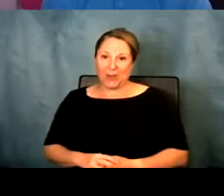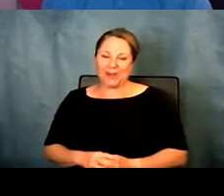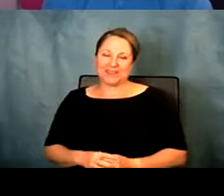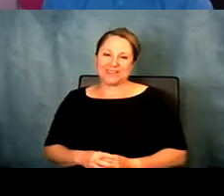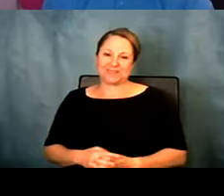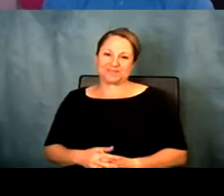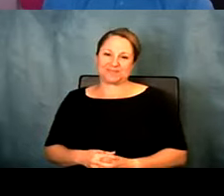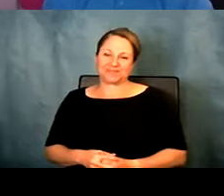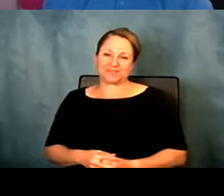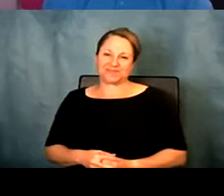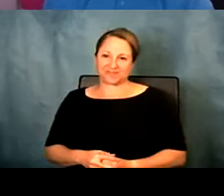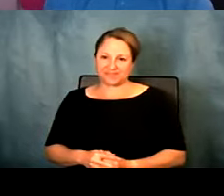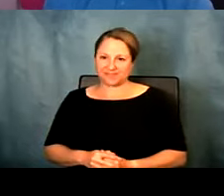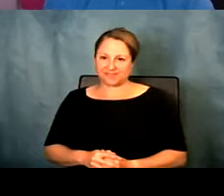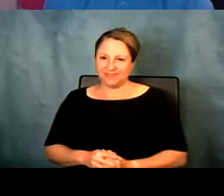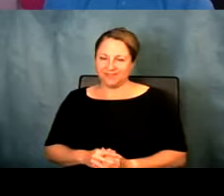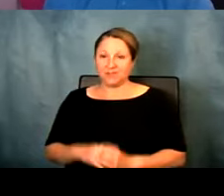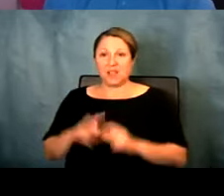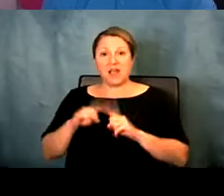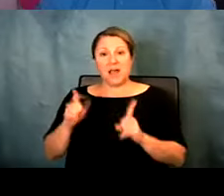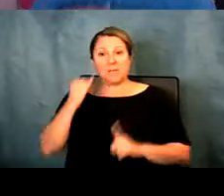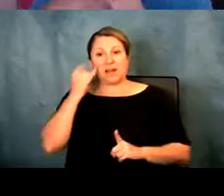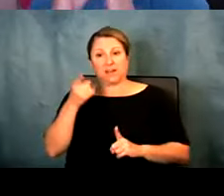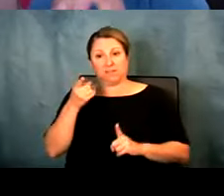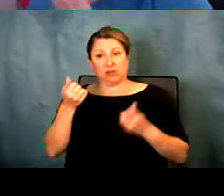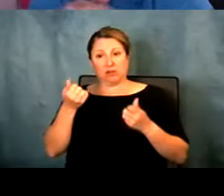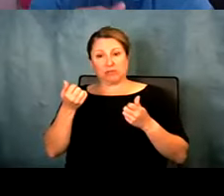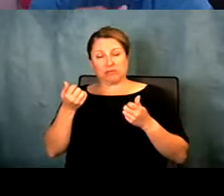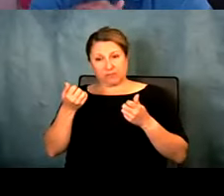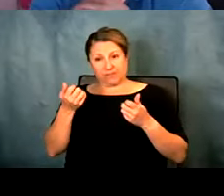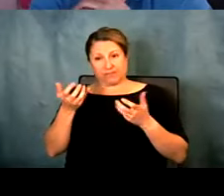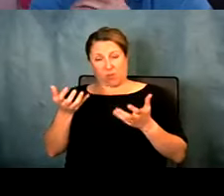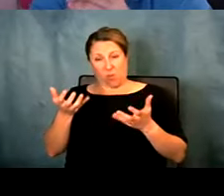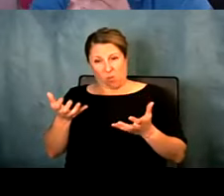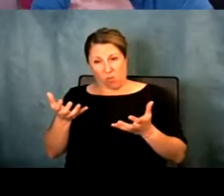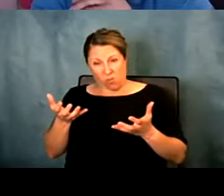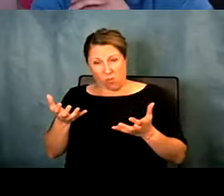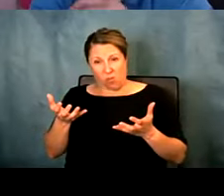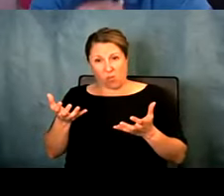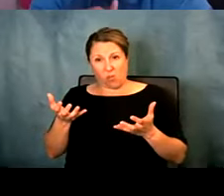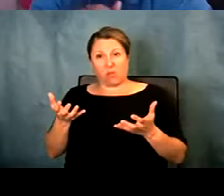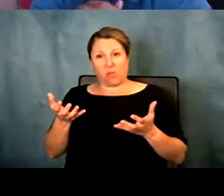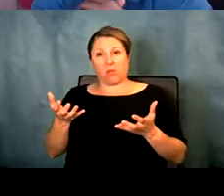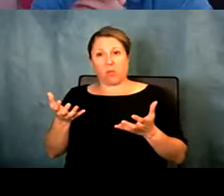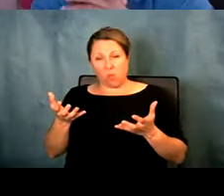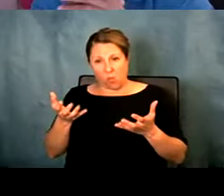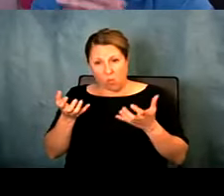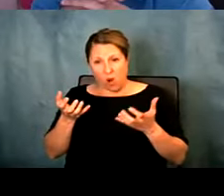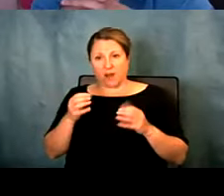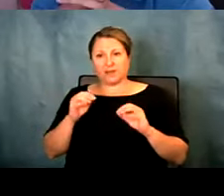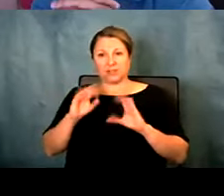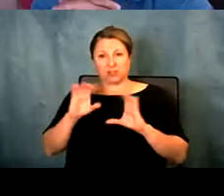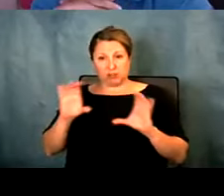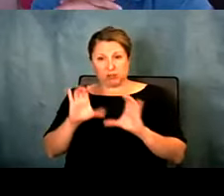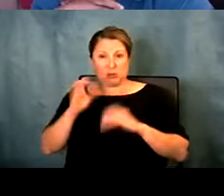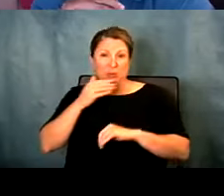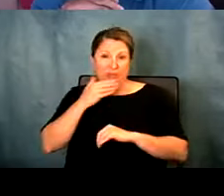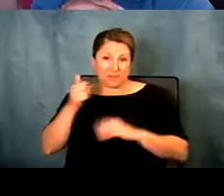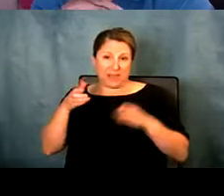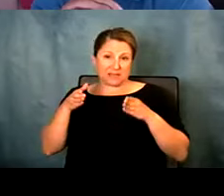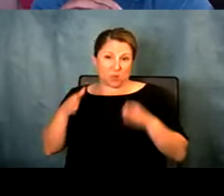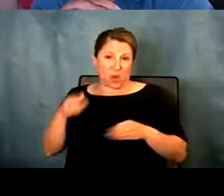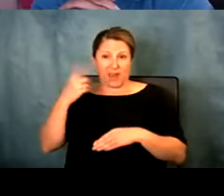has been done. But if we were trying to do it in a way that I think is the best in regards to